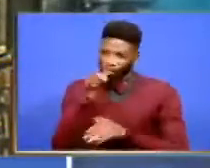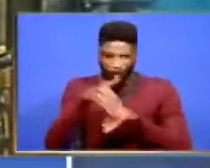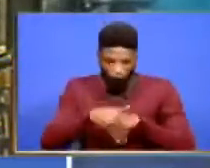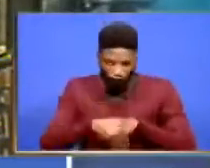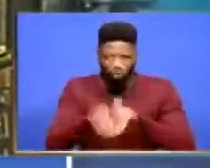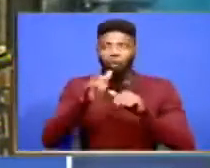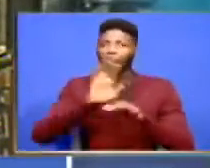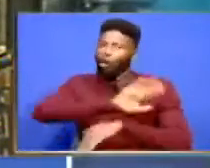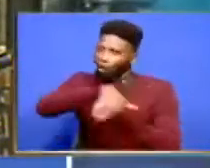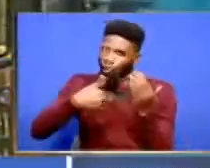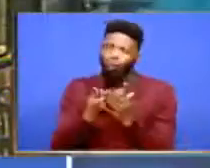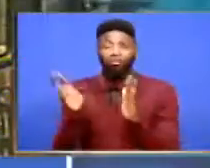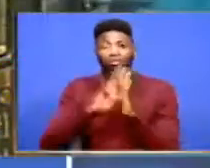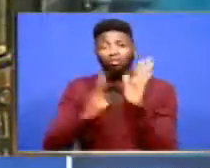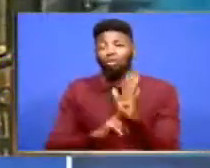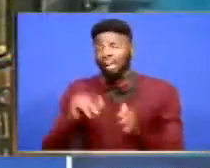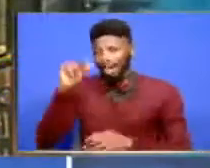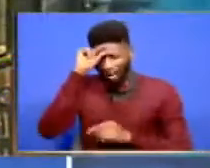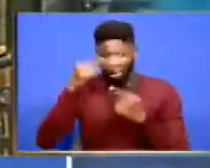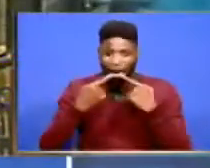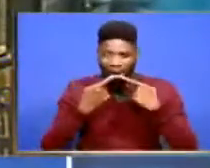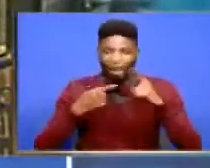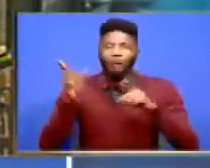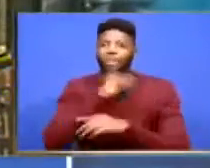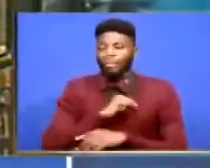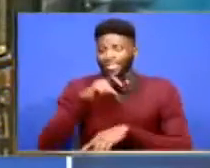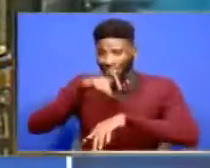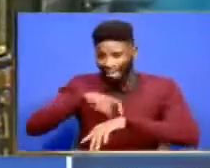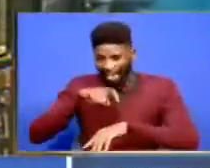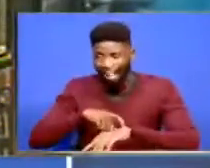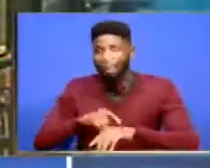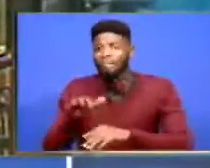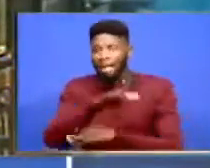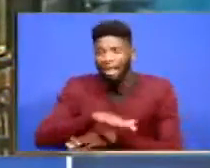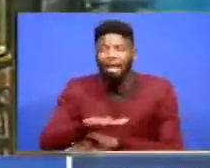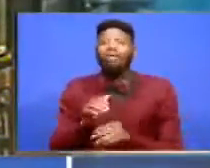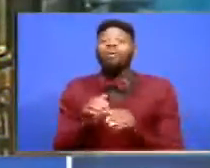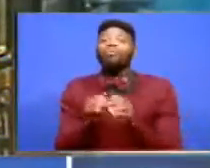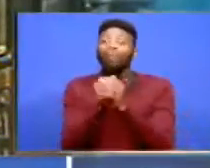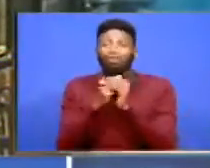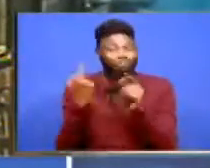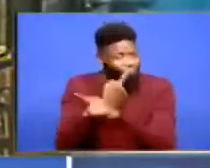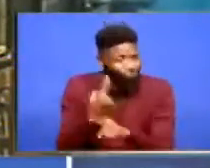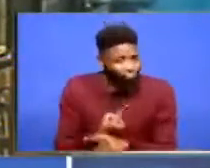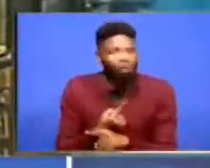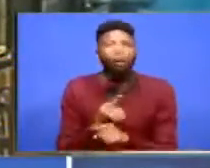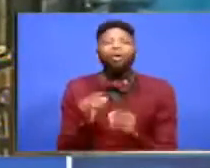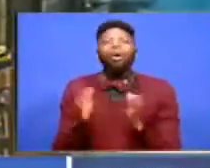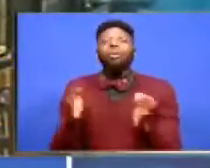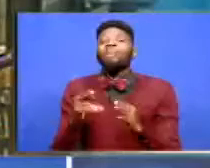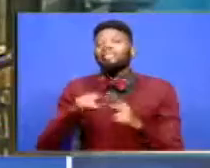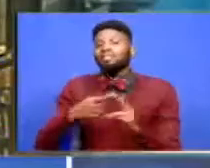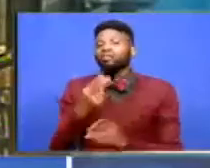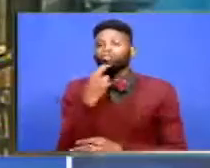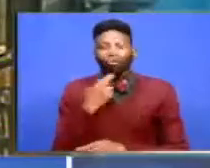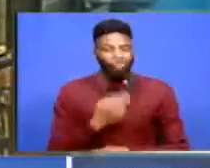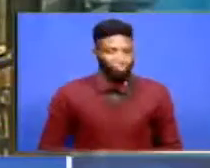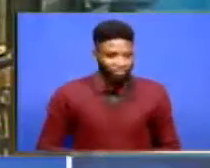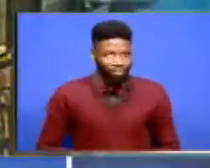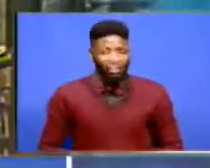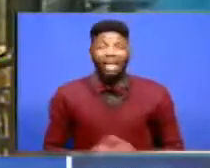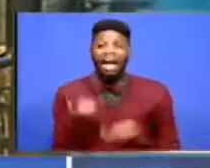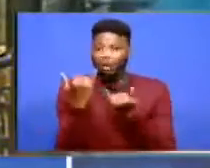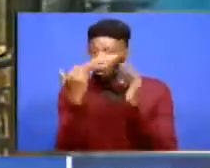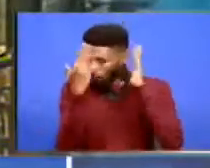by the government as places of worship look forward to reopening. As from Tuesday, Kenya Conference of Catholic Bishops Chair